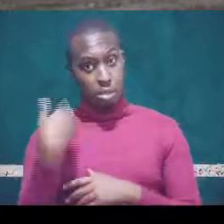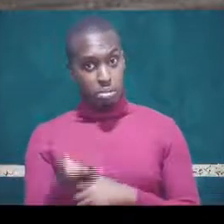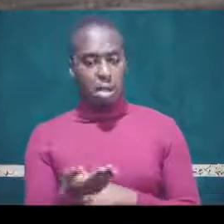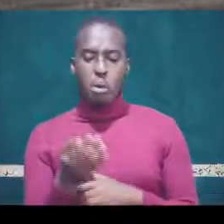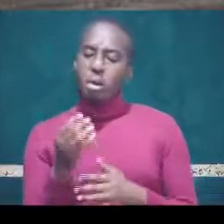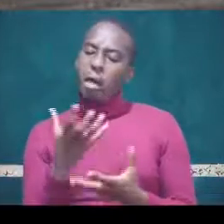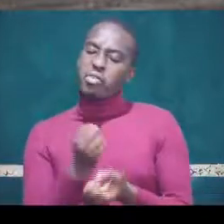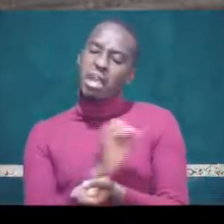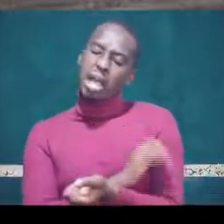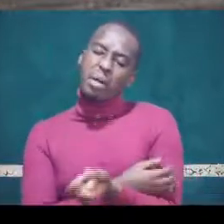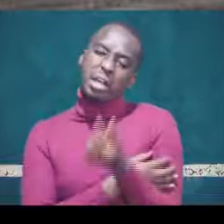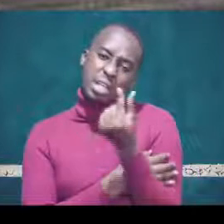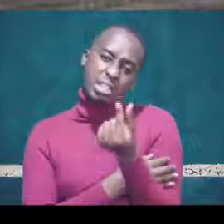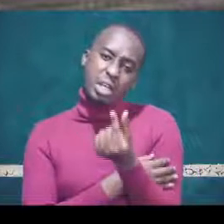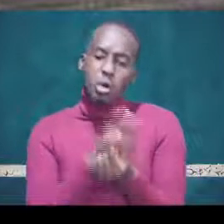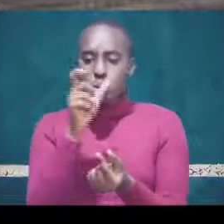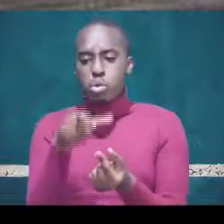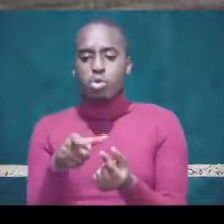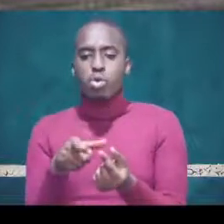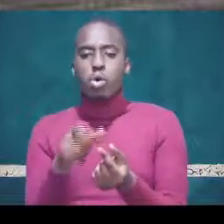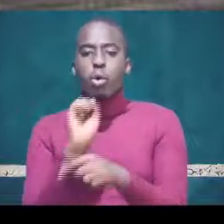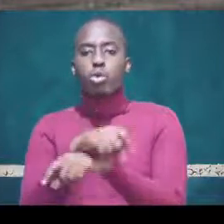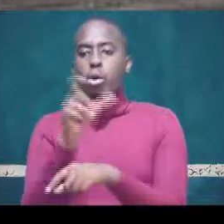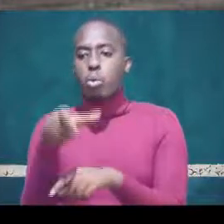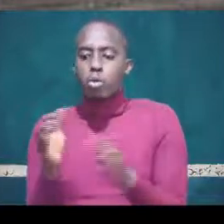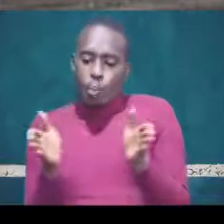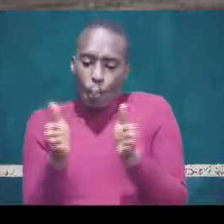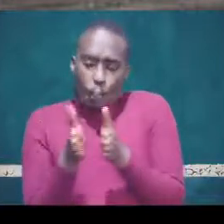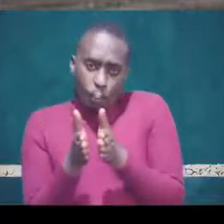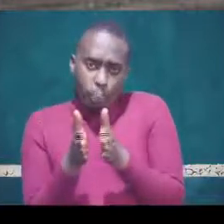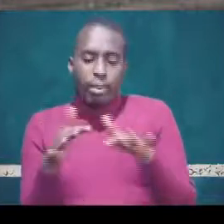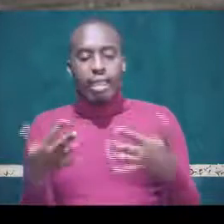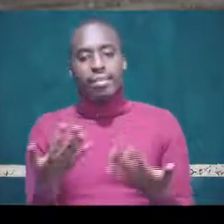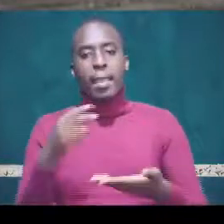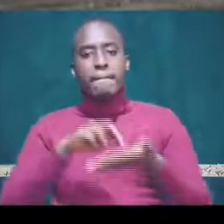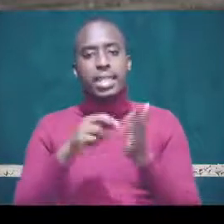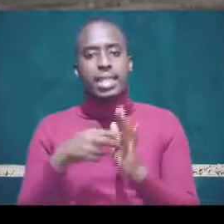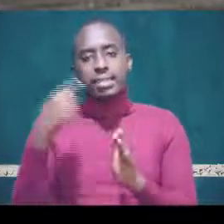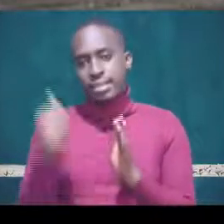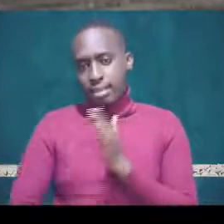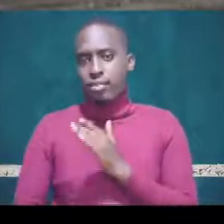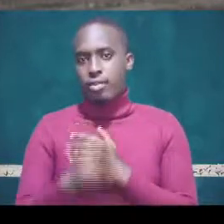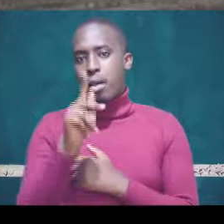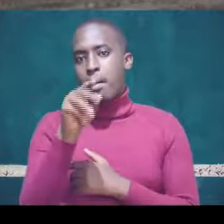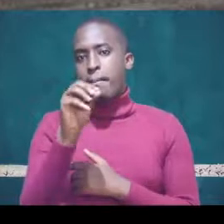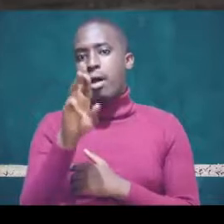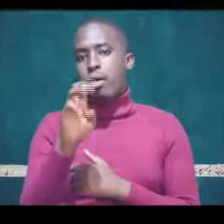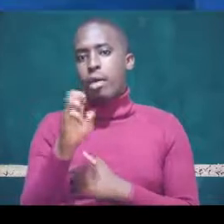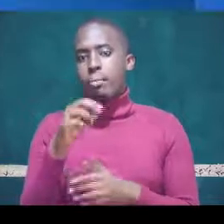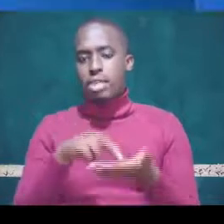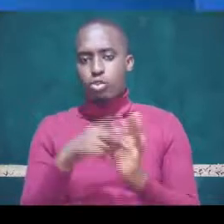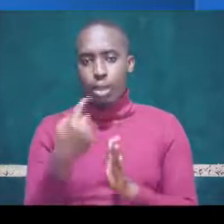less powerful than someone who is smaller than you. So what is the meaning of power? That's what we want to look